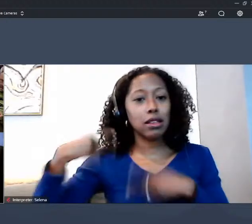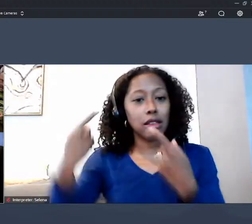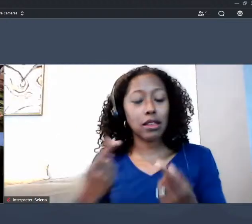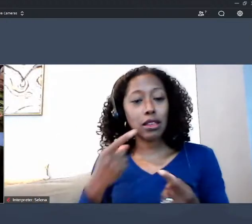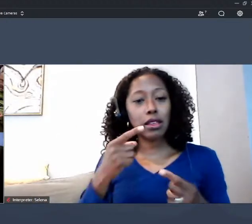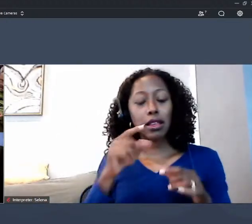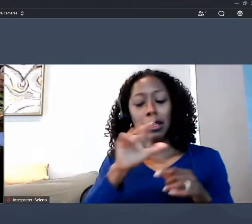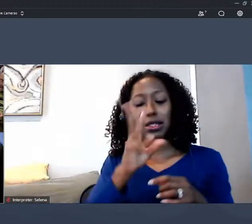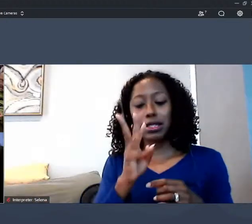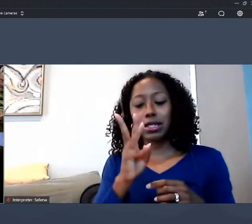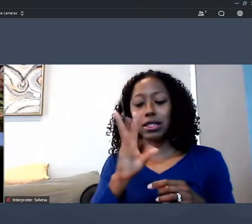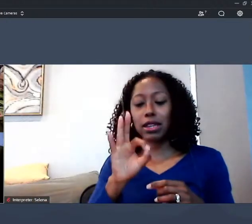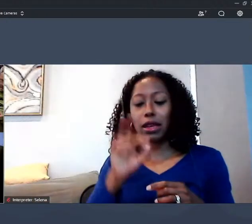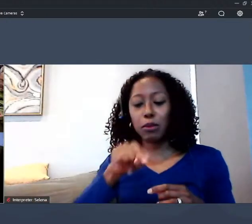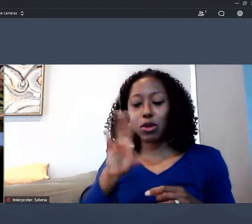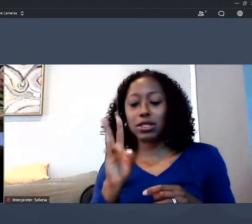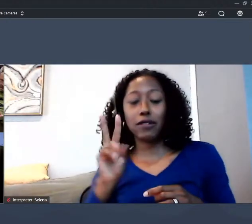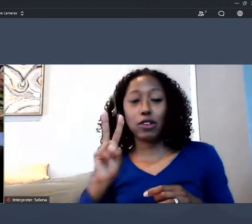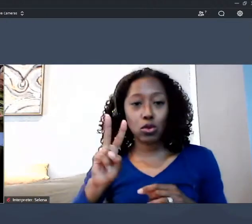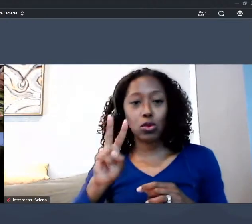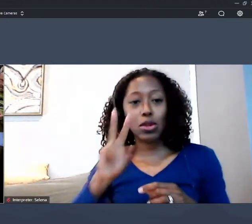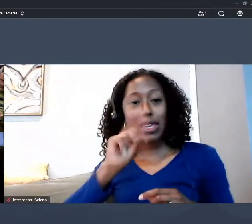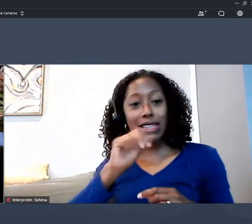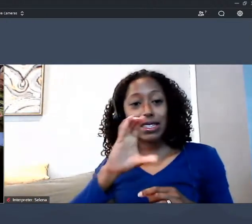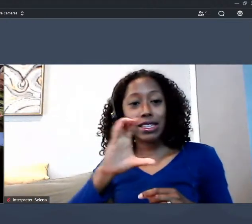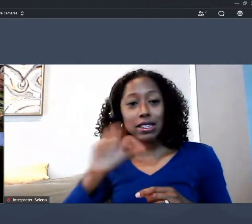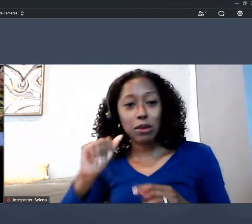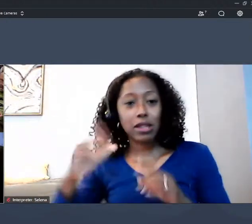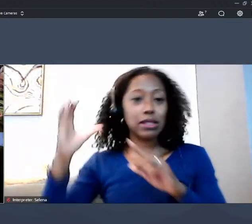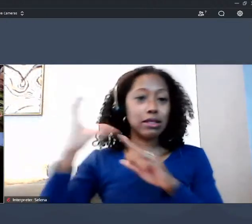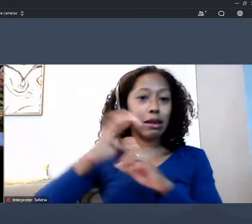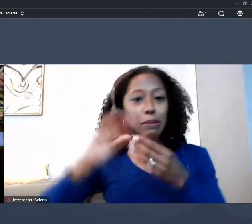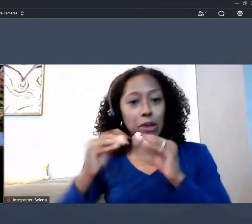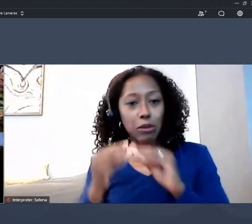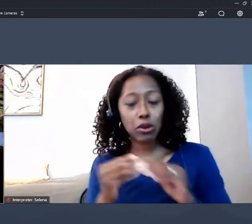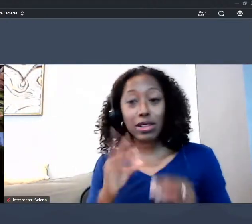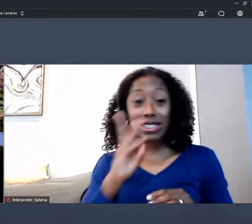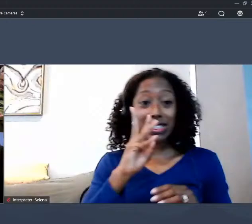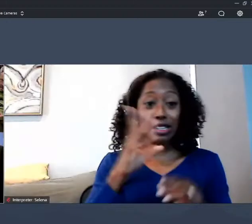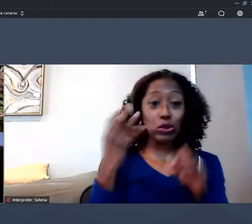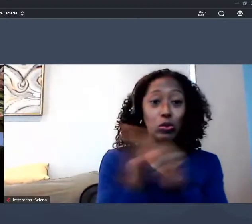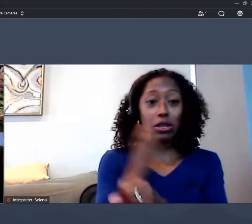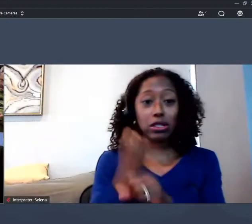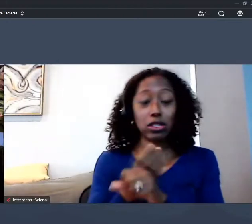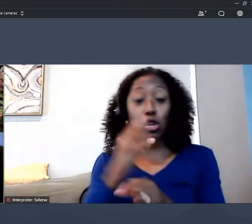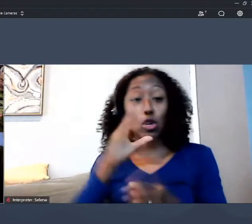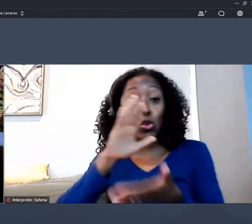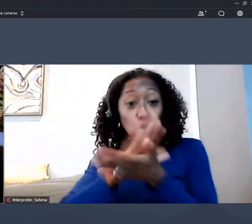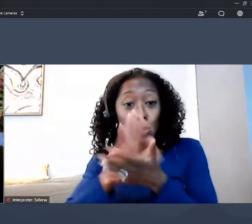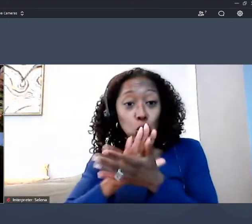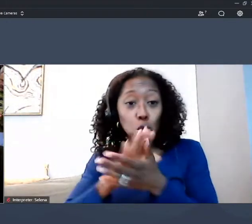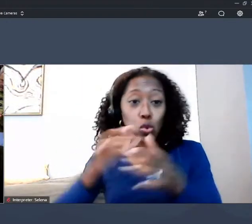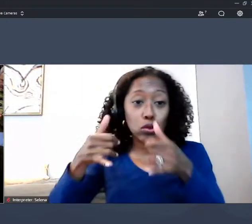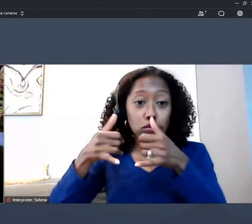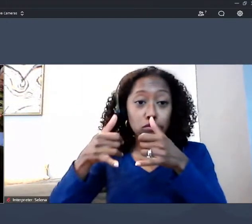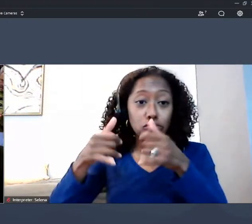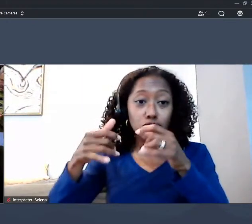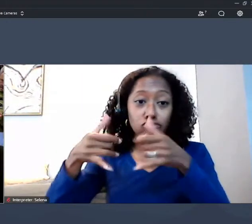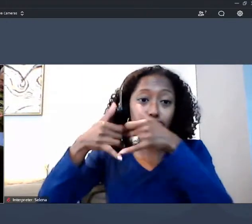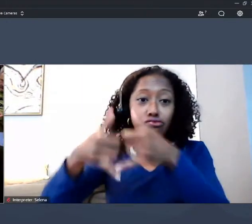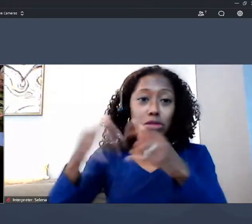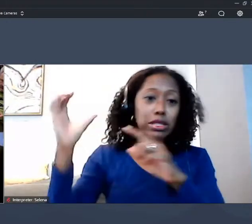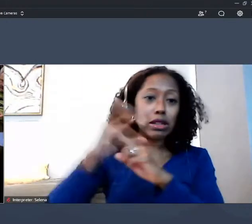69.72, NCAA record. Wins 6, school record, single season.